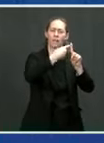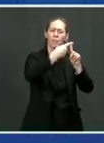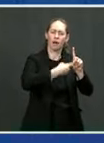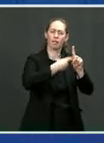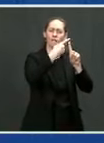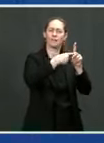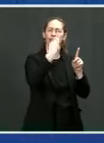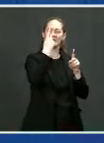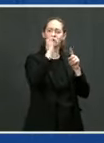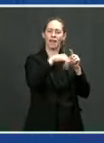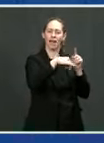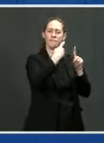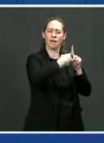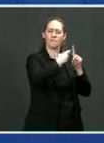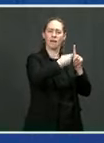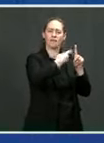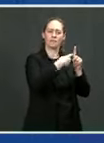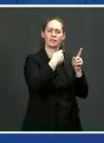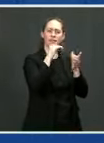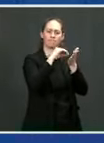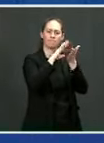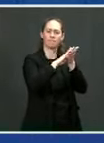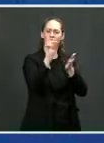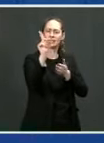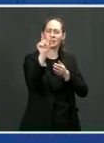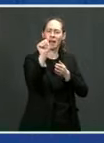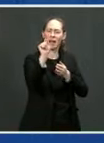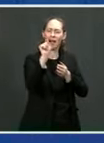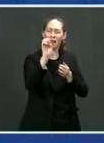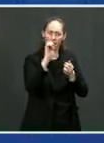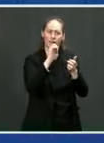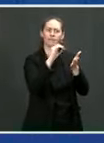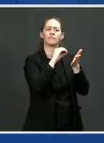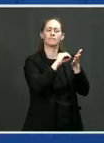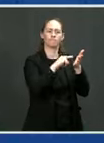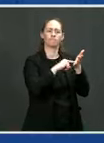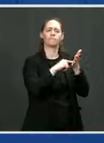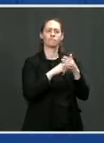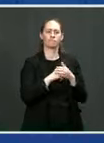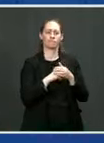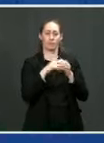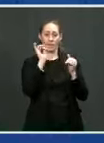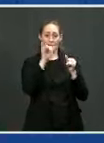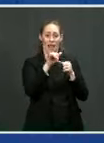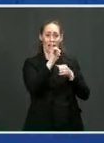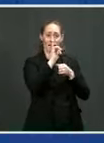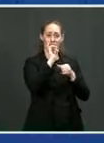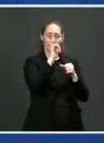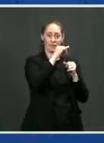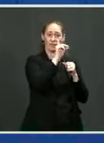I put the date of the month. In the vertical line, I put the numbers 1 to 10.